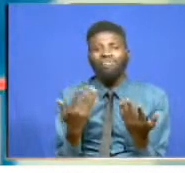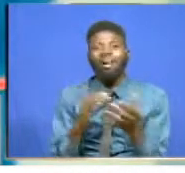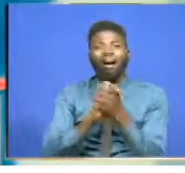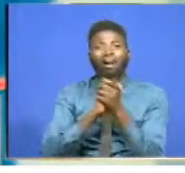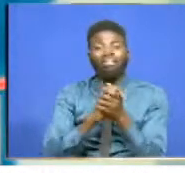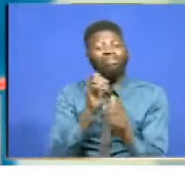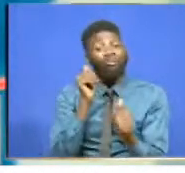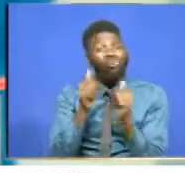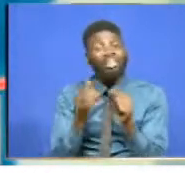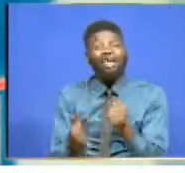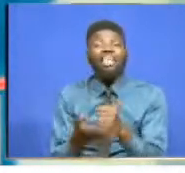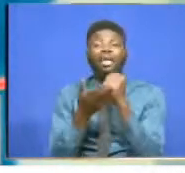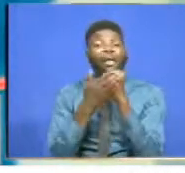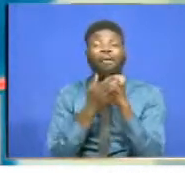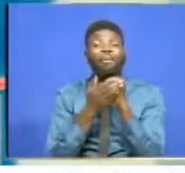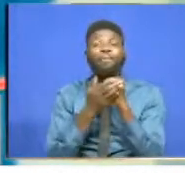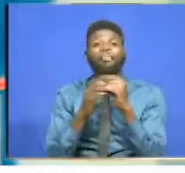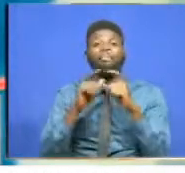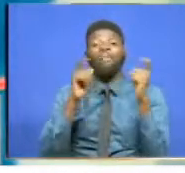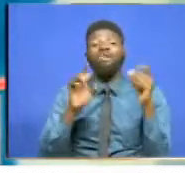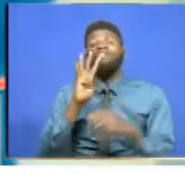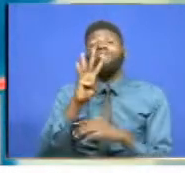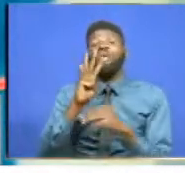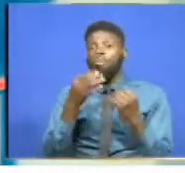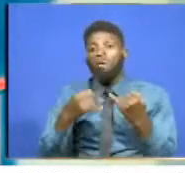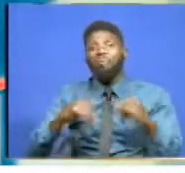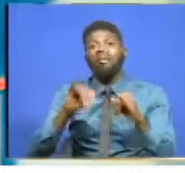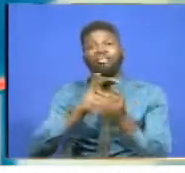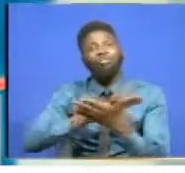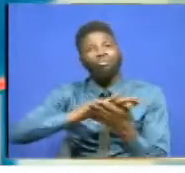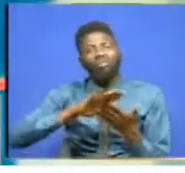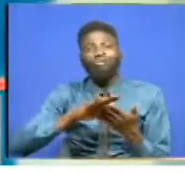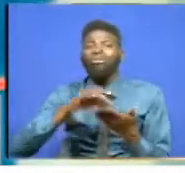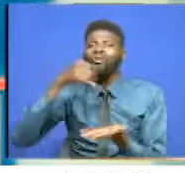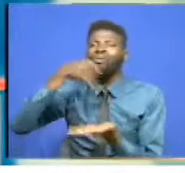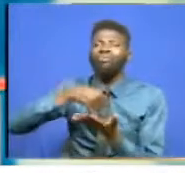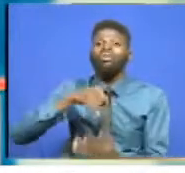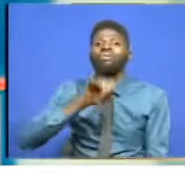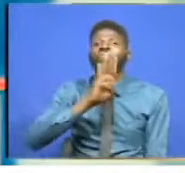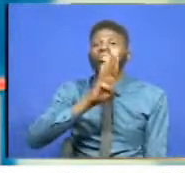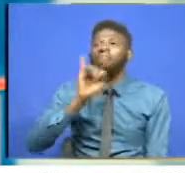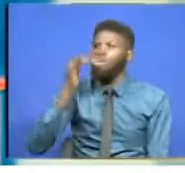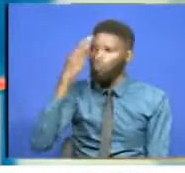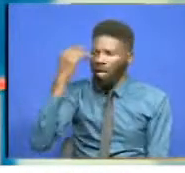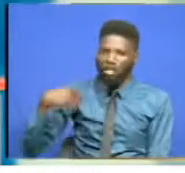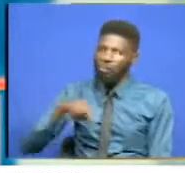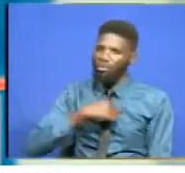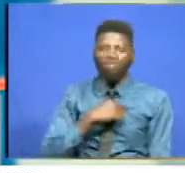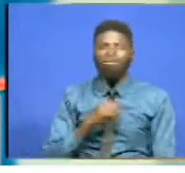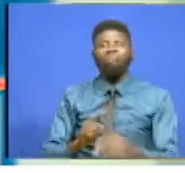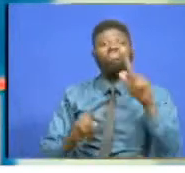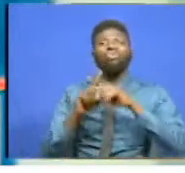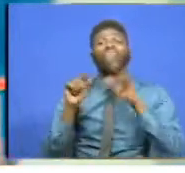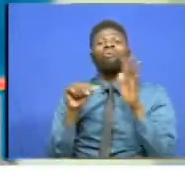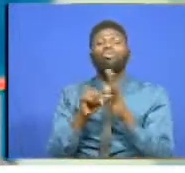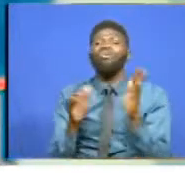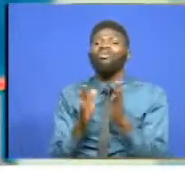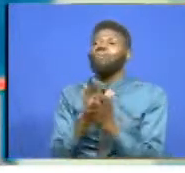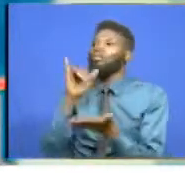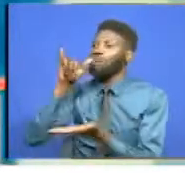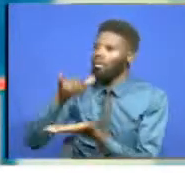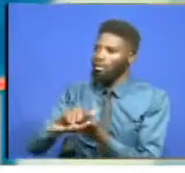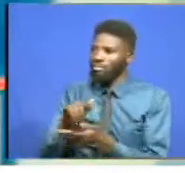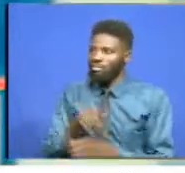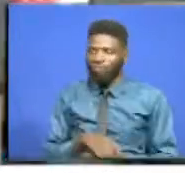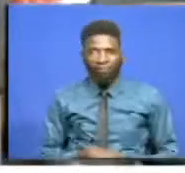Four, which include BBI? Yeah, why would we have a problem within the ruling party? Yes. First of all, maybe the